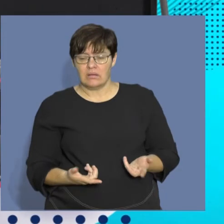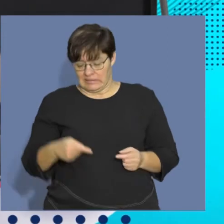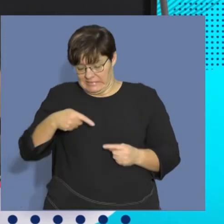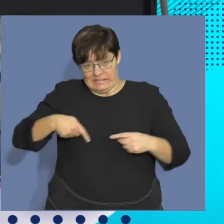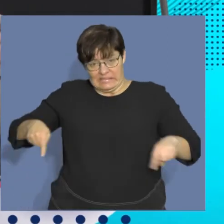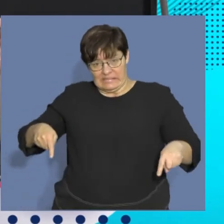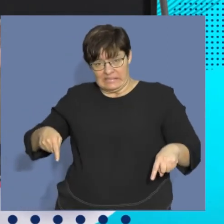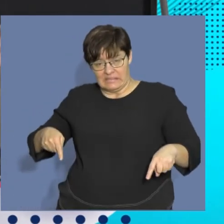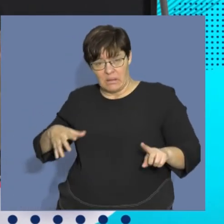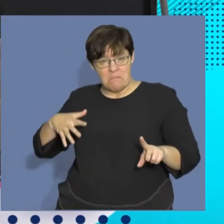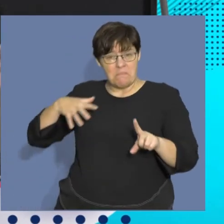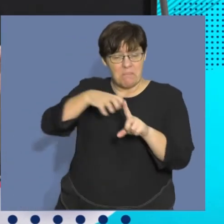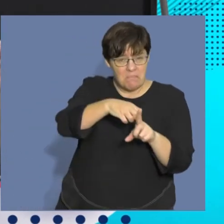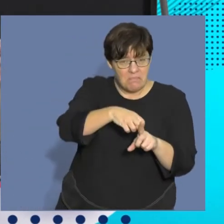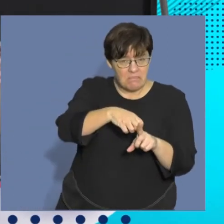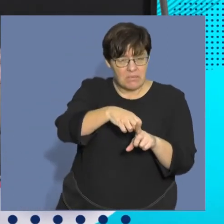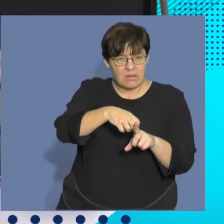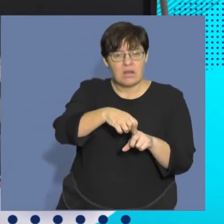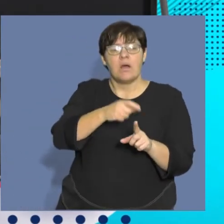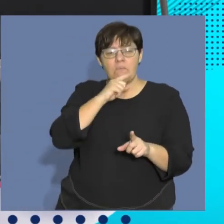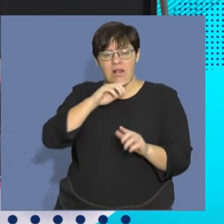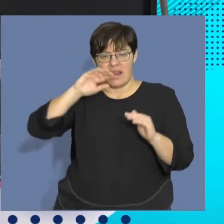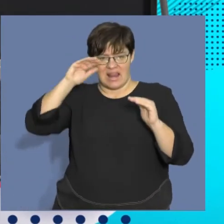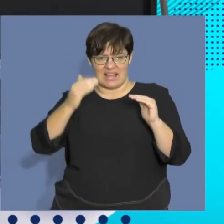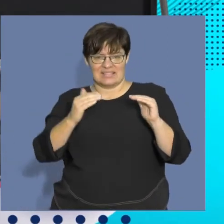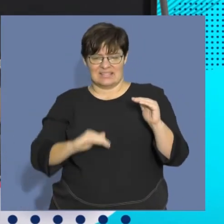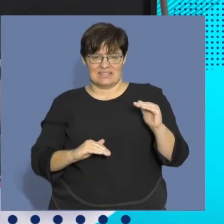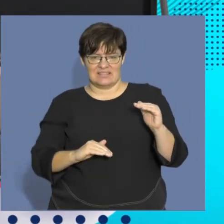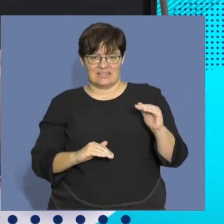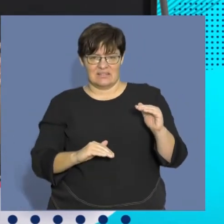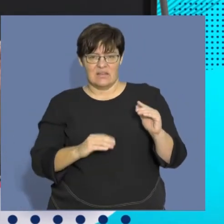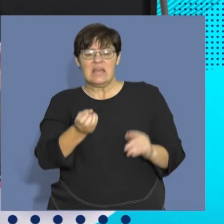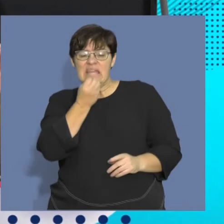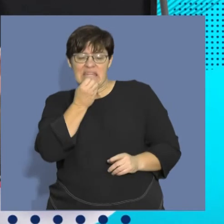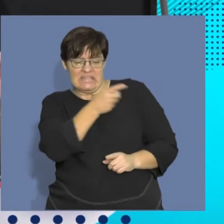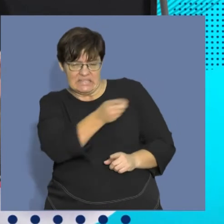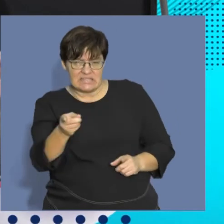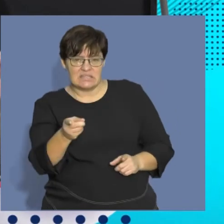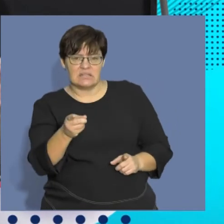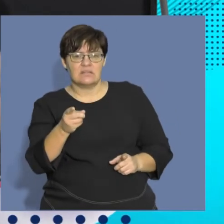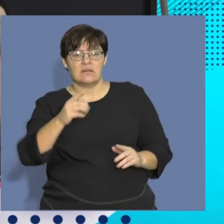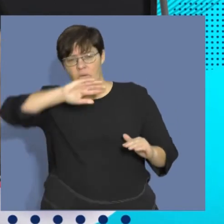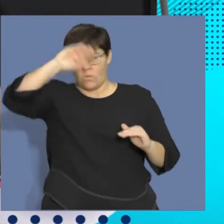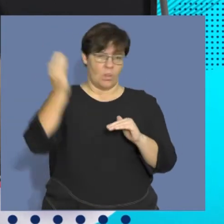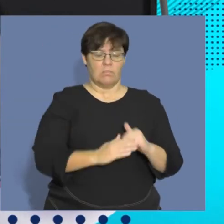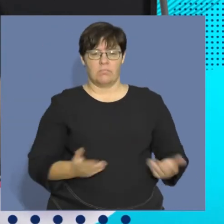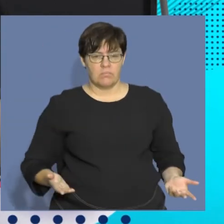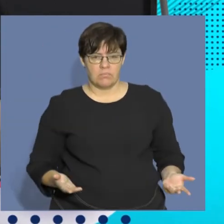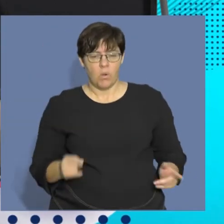those predators are going to decrease that prey species population